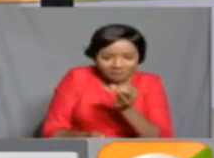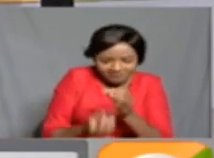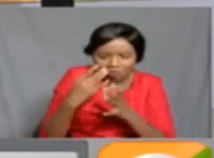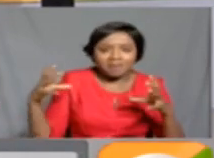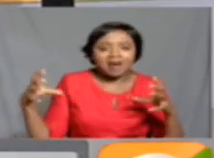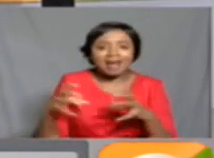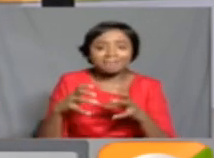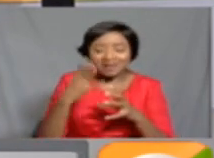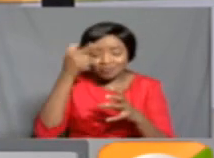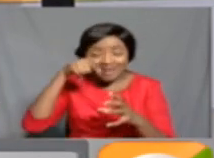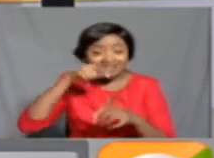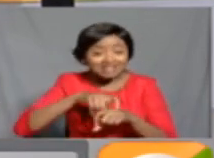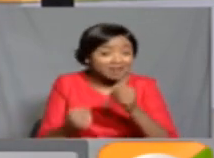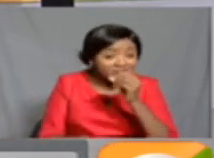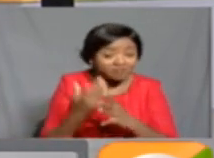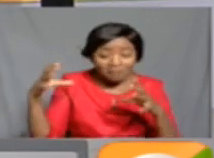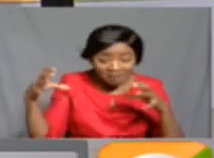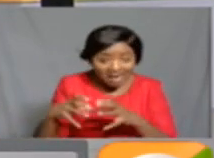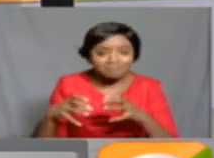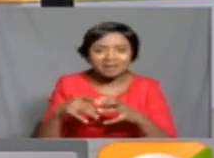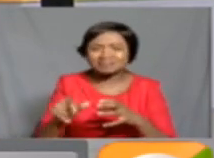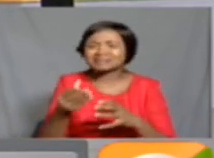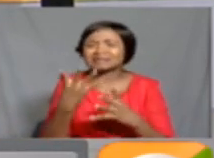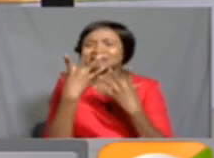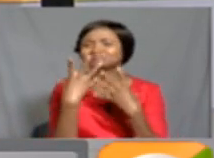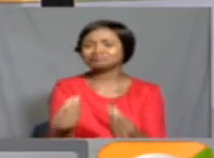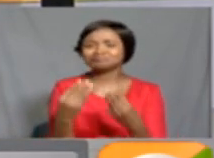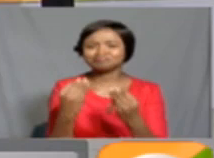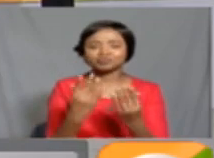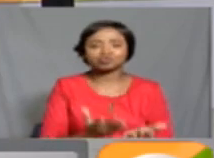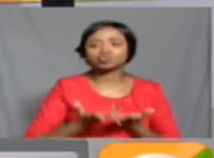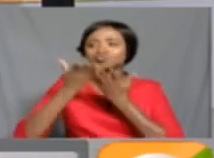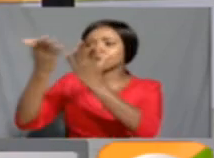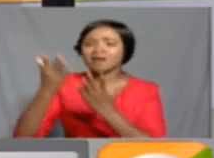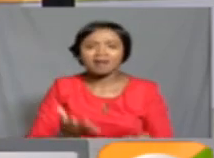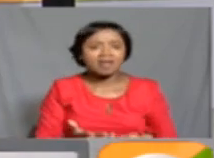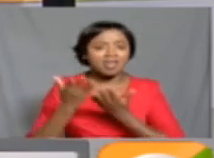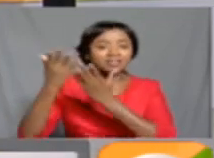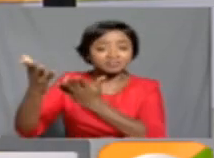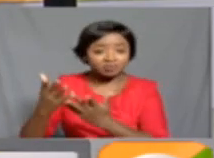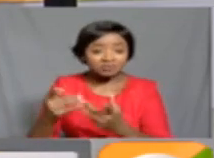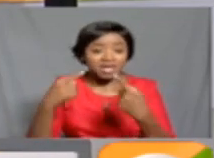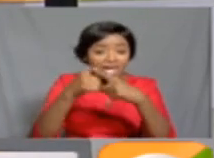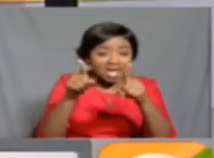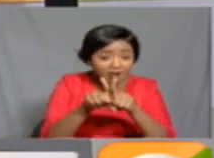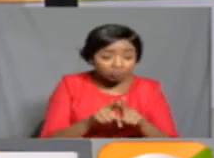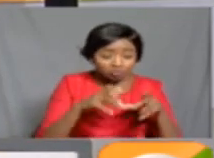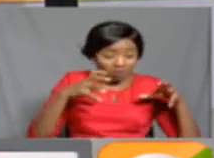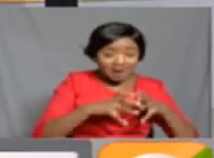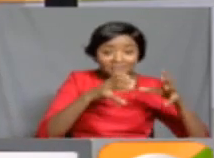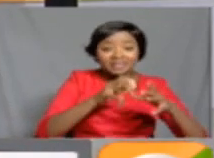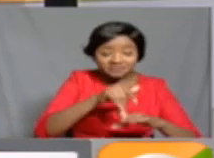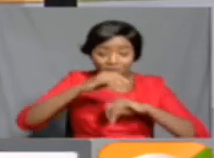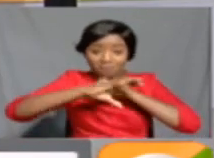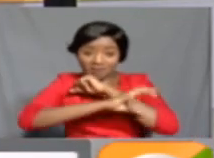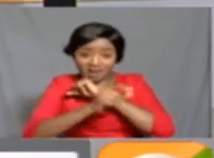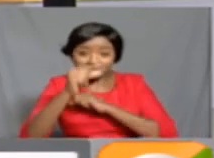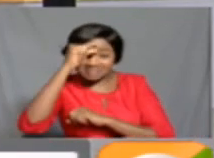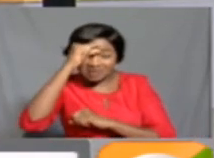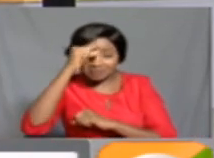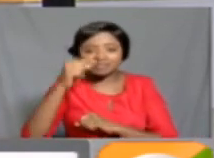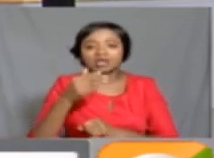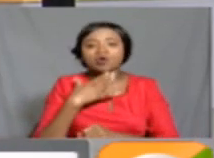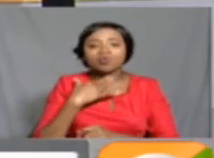it makes it easier to export things on a larger scale. Cooperatives, in fact, under the county government guarantee